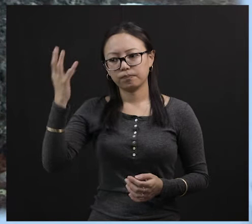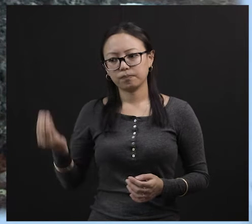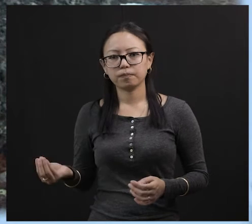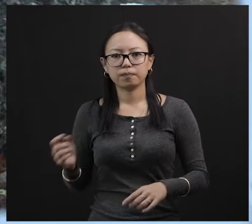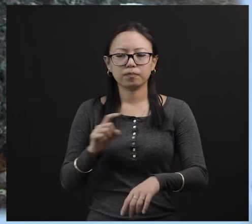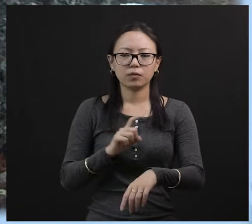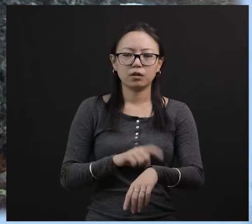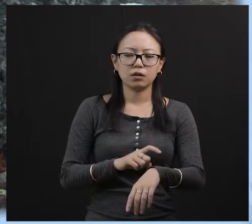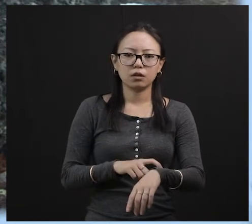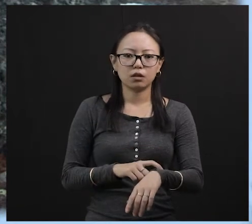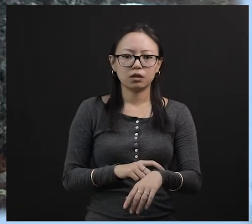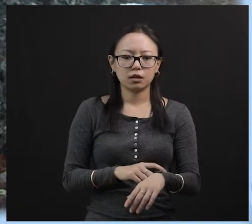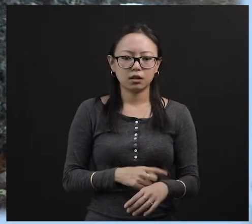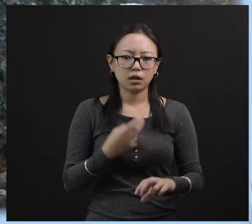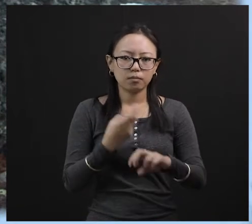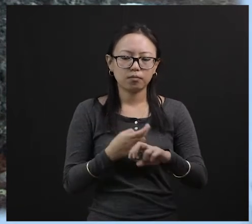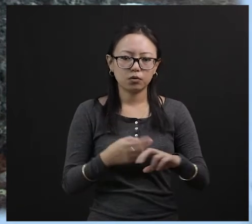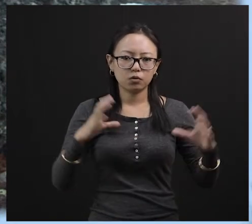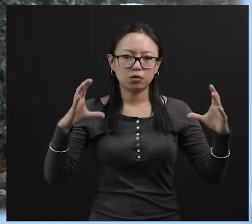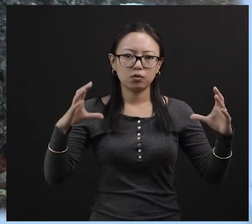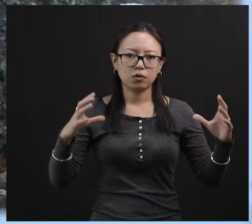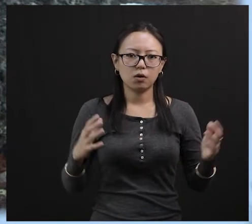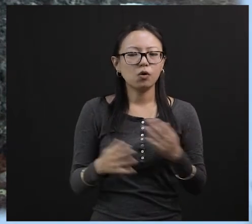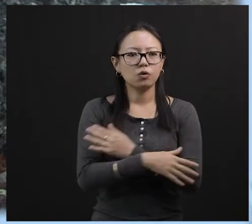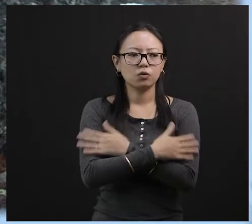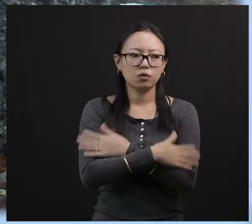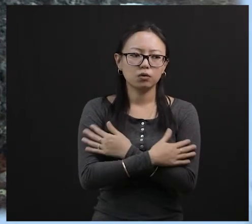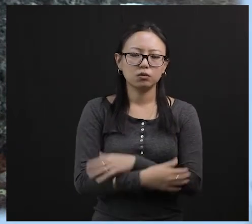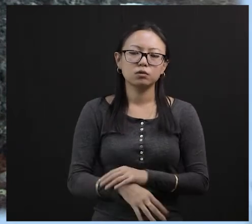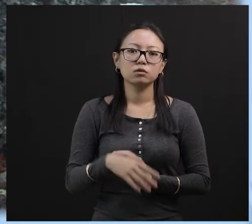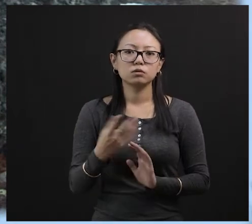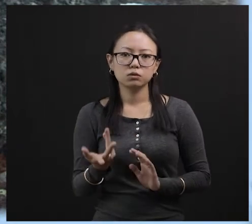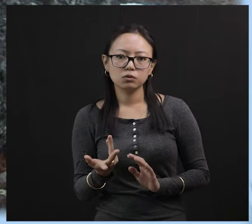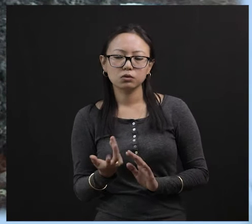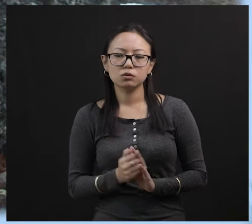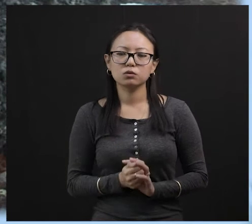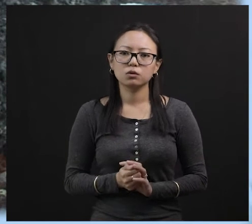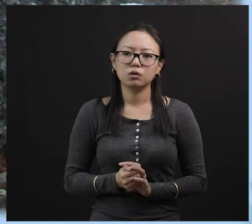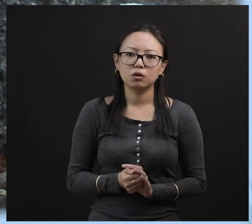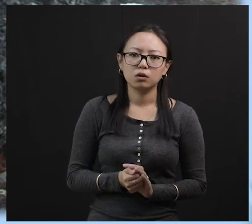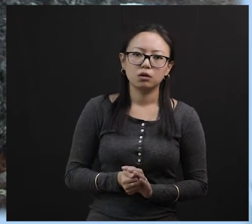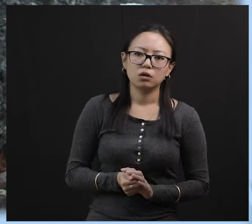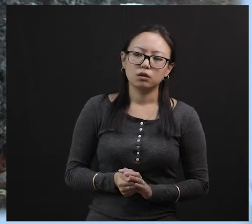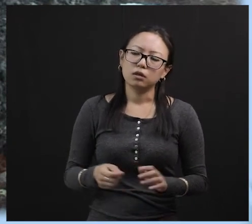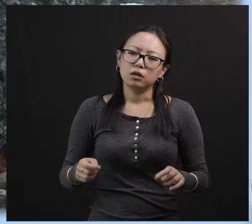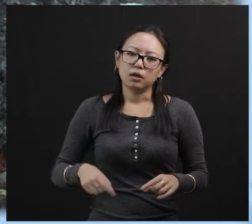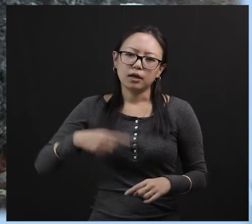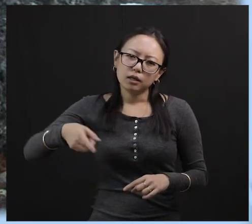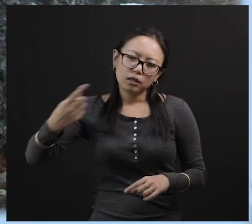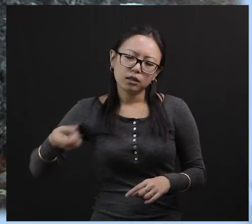to crack and slowly break down to form what, children?